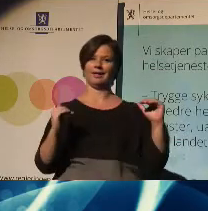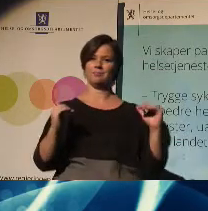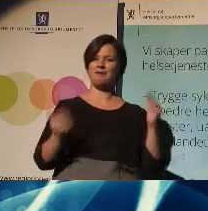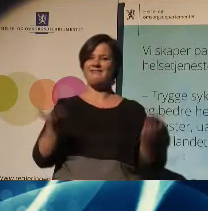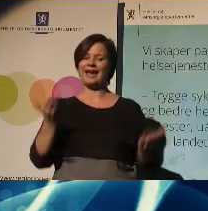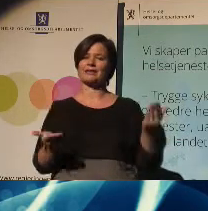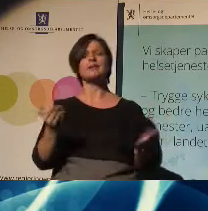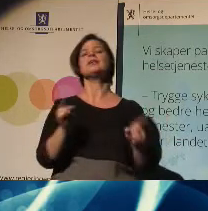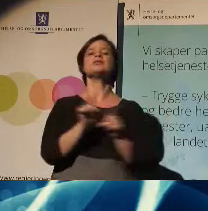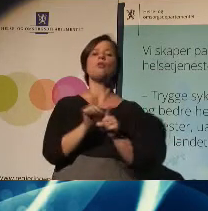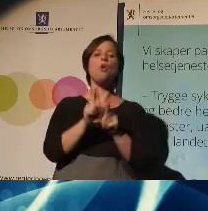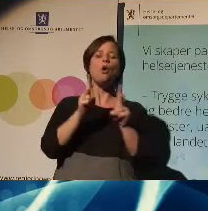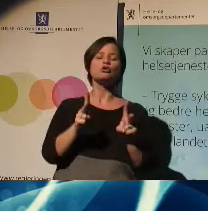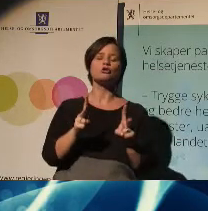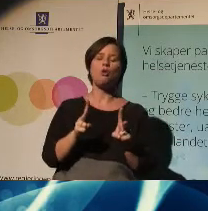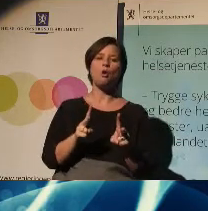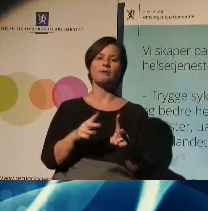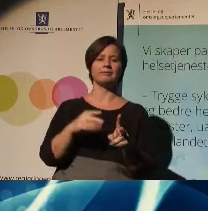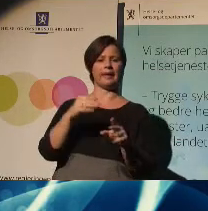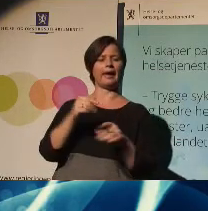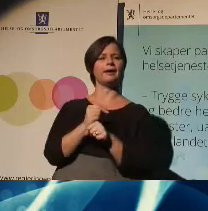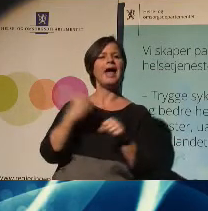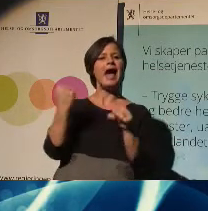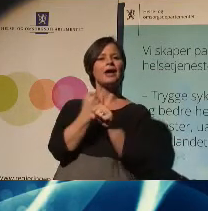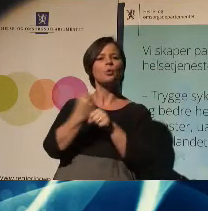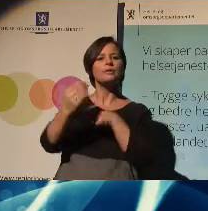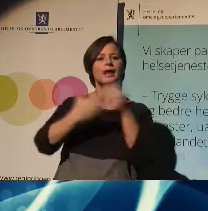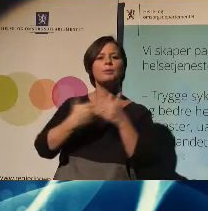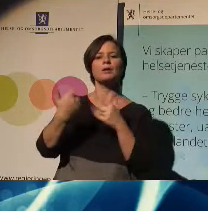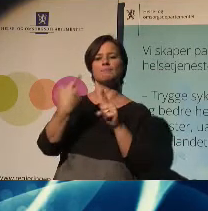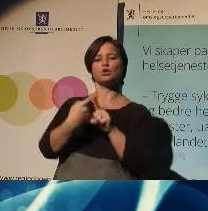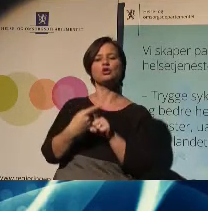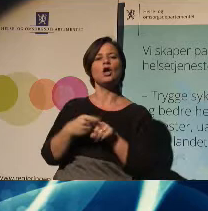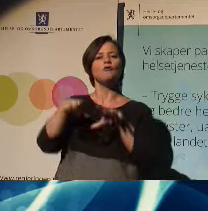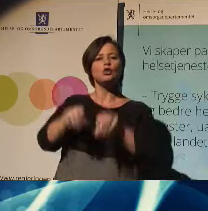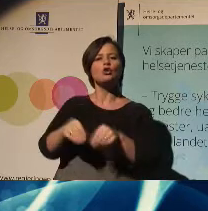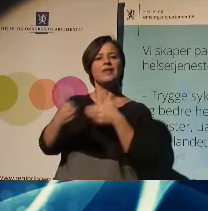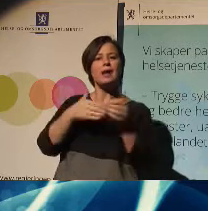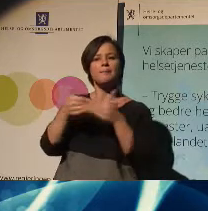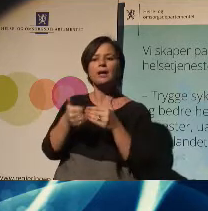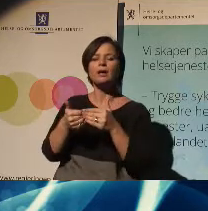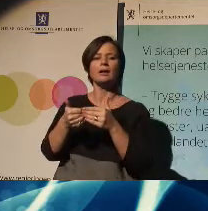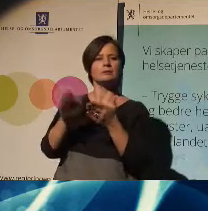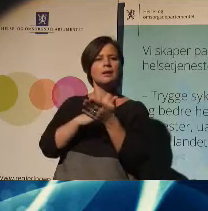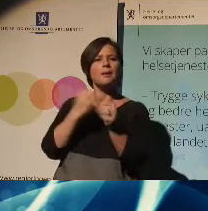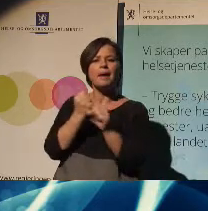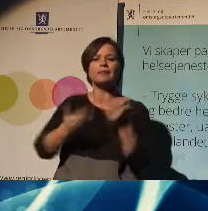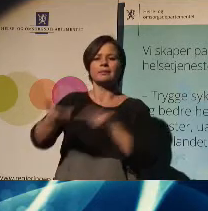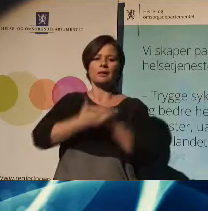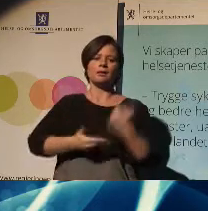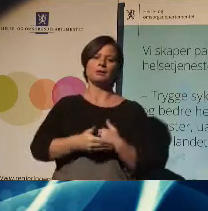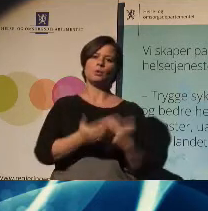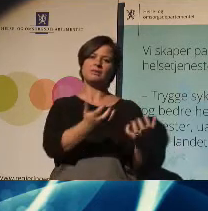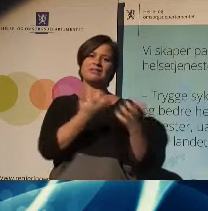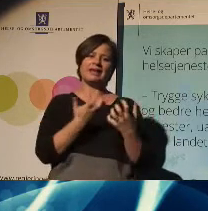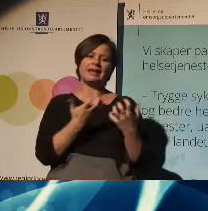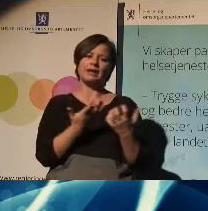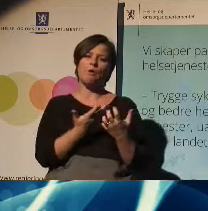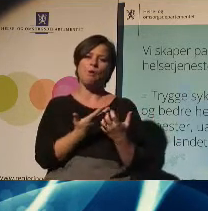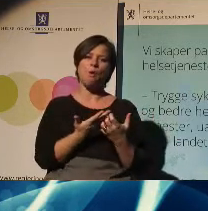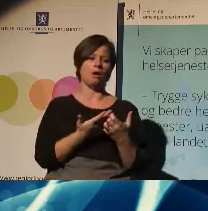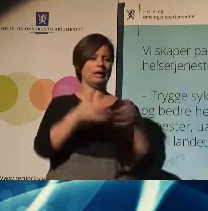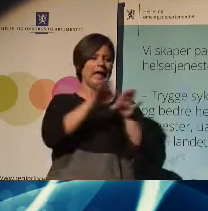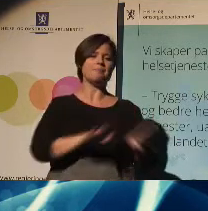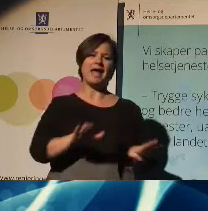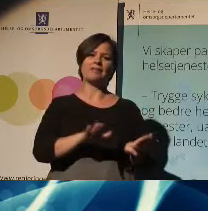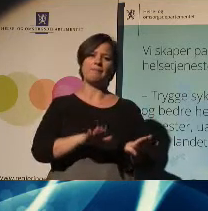of physiotherapy, occupational therapy, for people with Parkinson's disease. You don't have to cure the original problem, which is a dopamine deficit, but